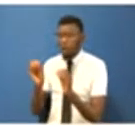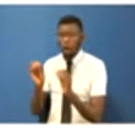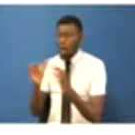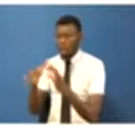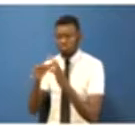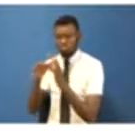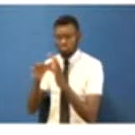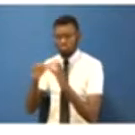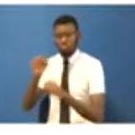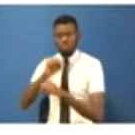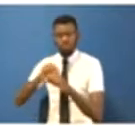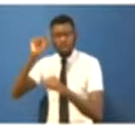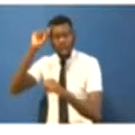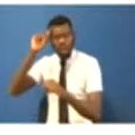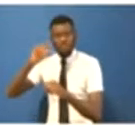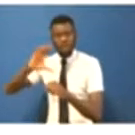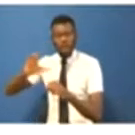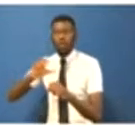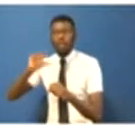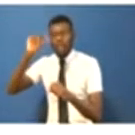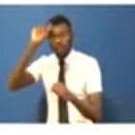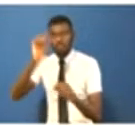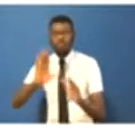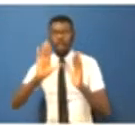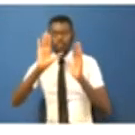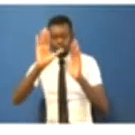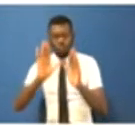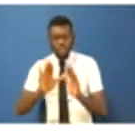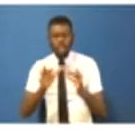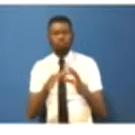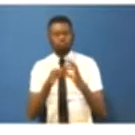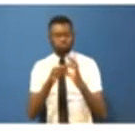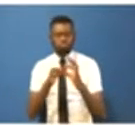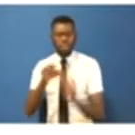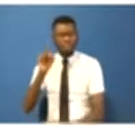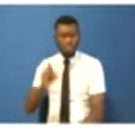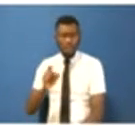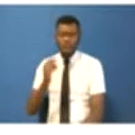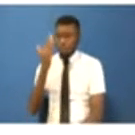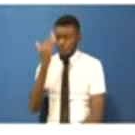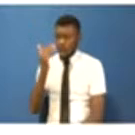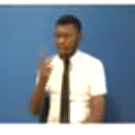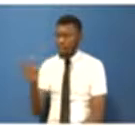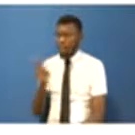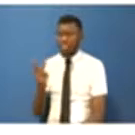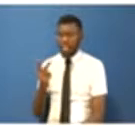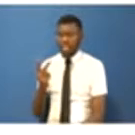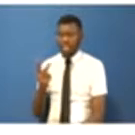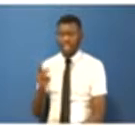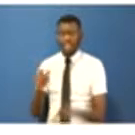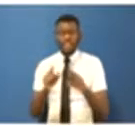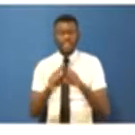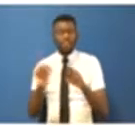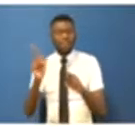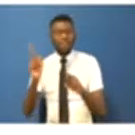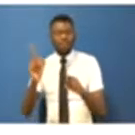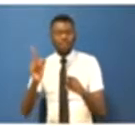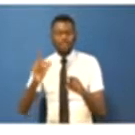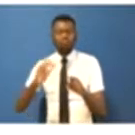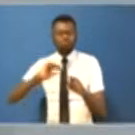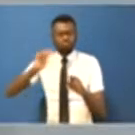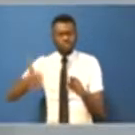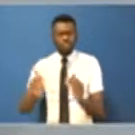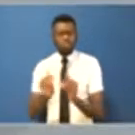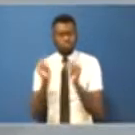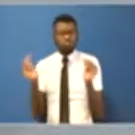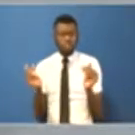these two levels of government the national government and the county government considering the fact that it is the capital of the entire country